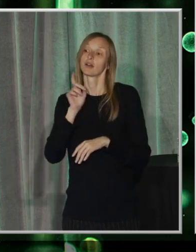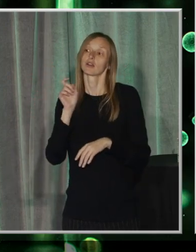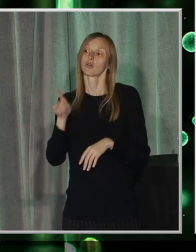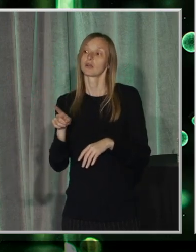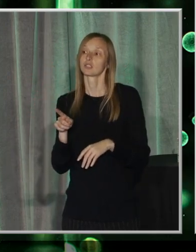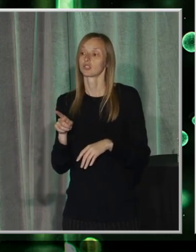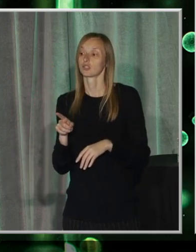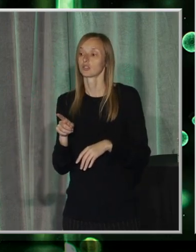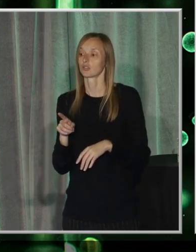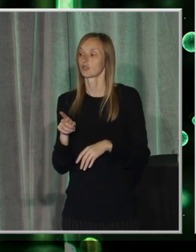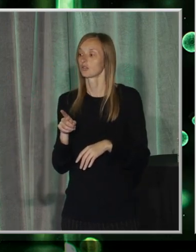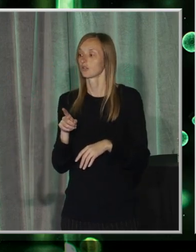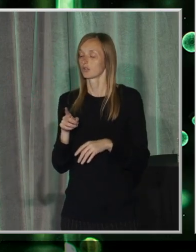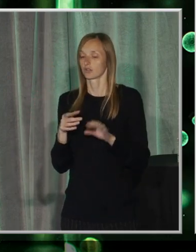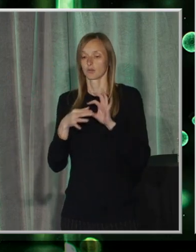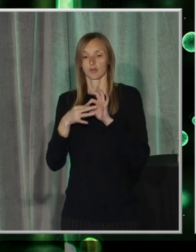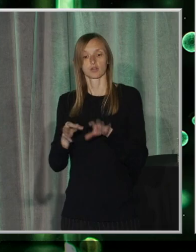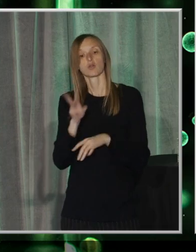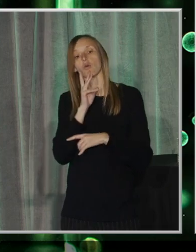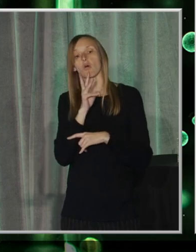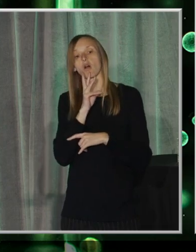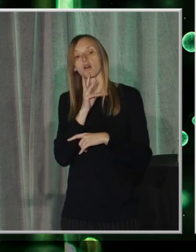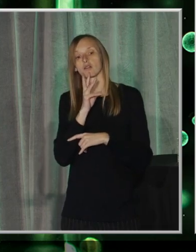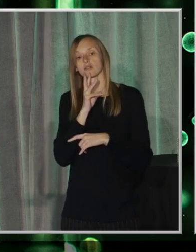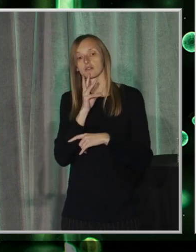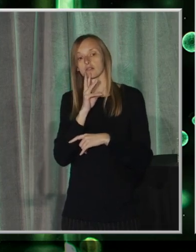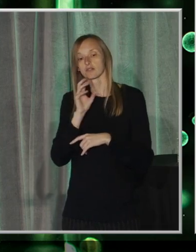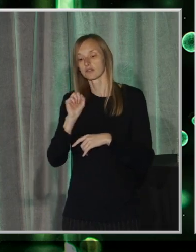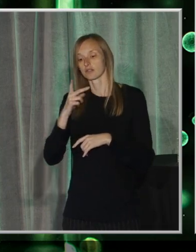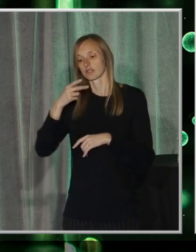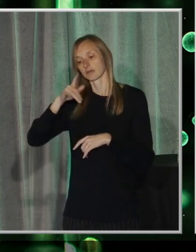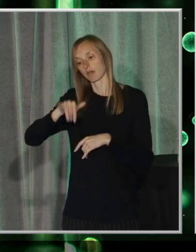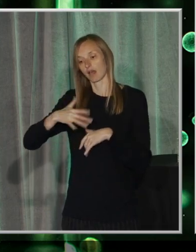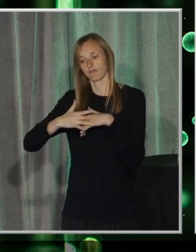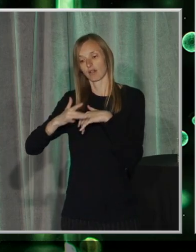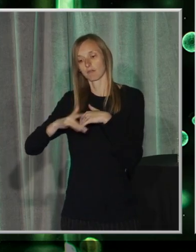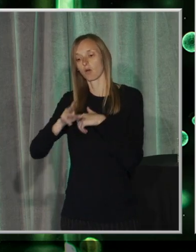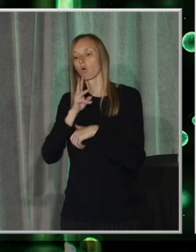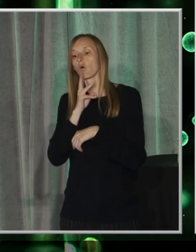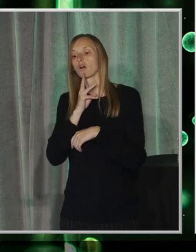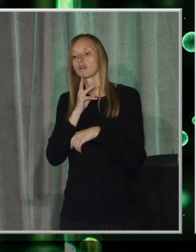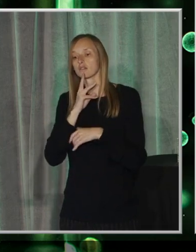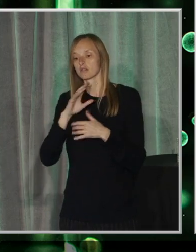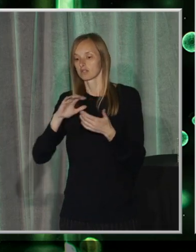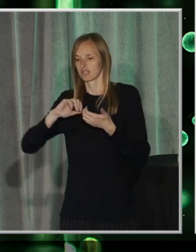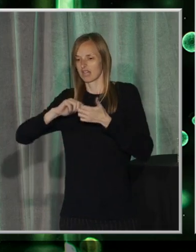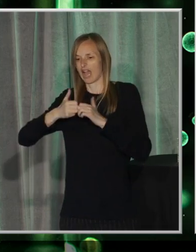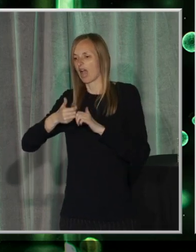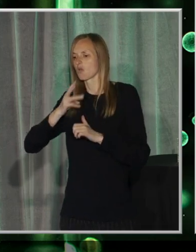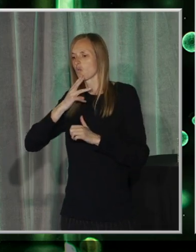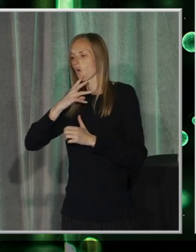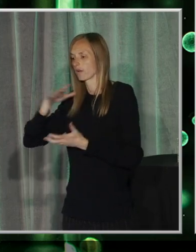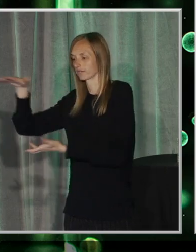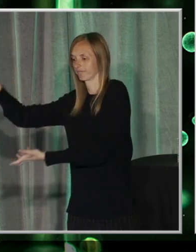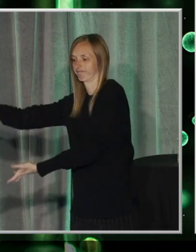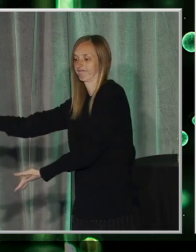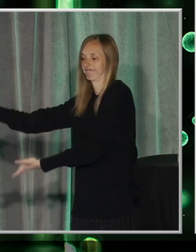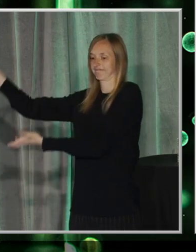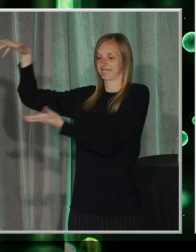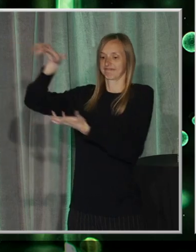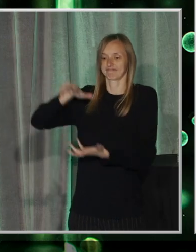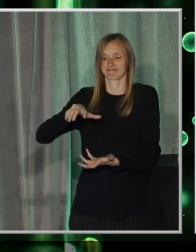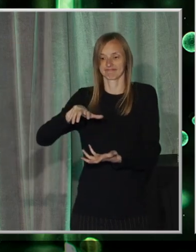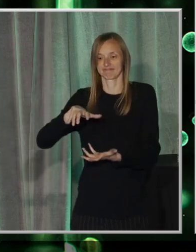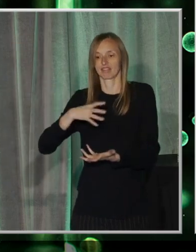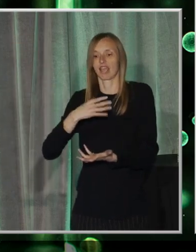on water, the water supply. How are you getting the water up in and then onto all